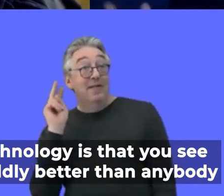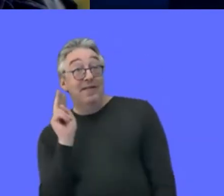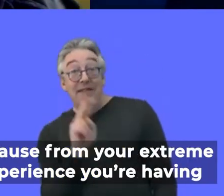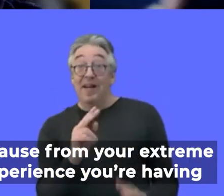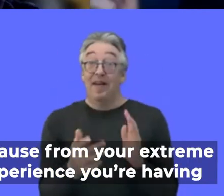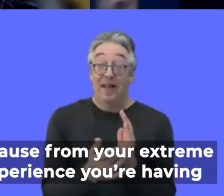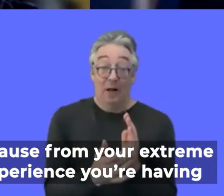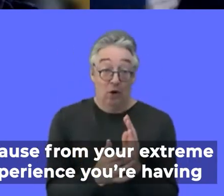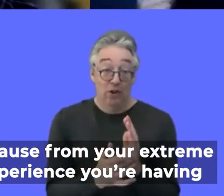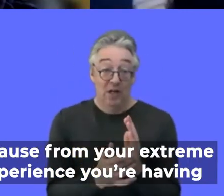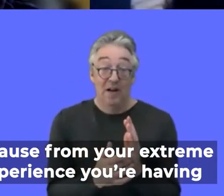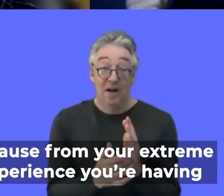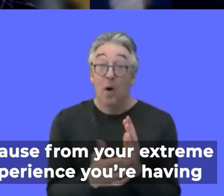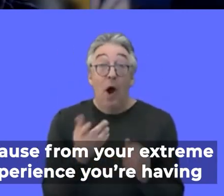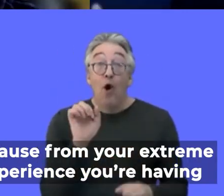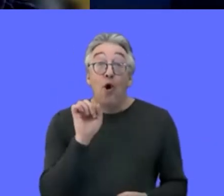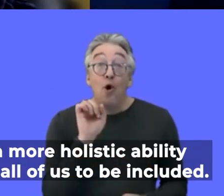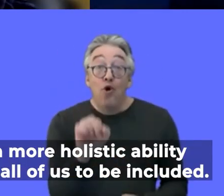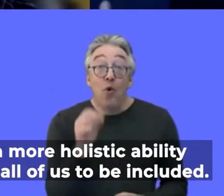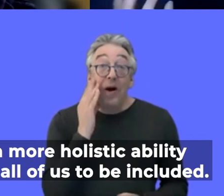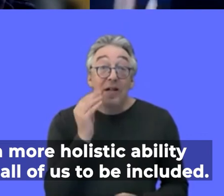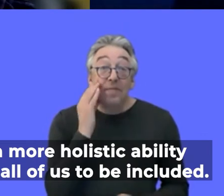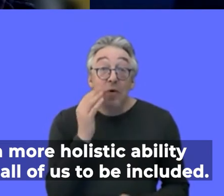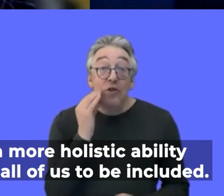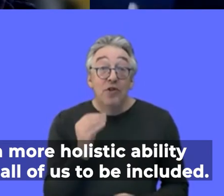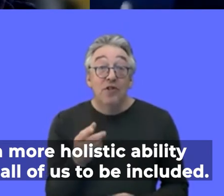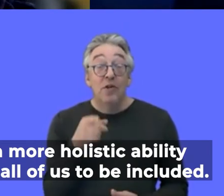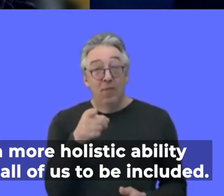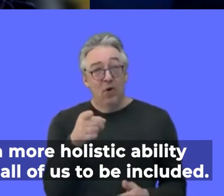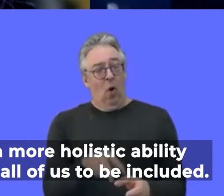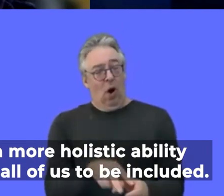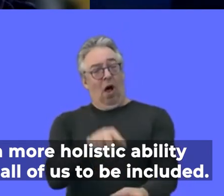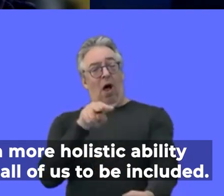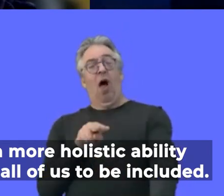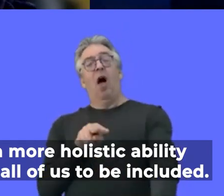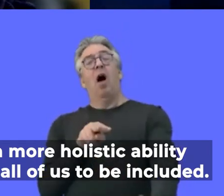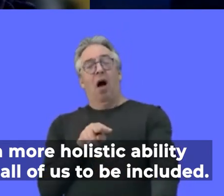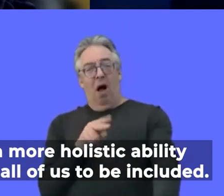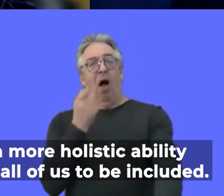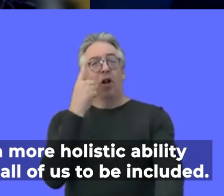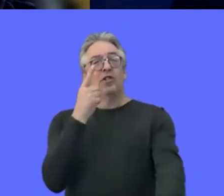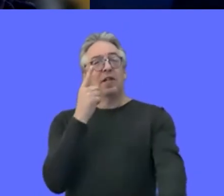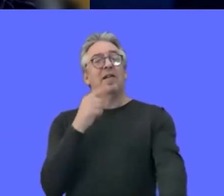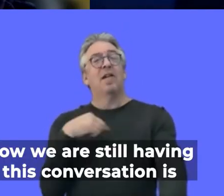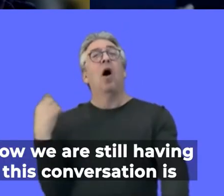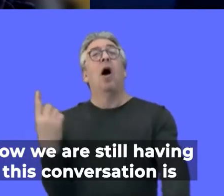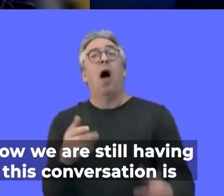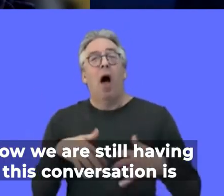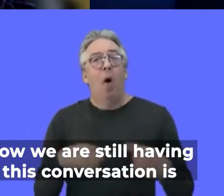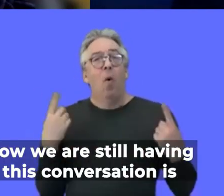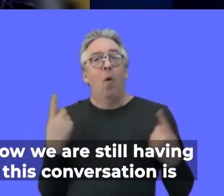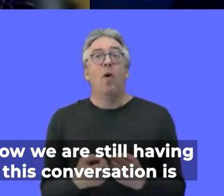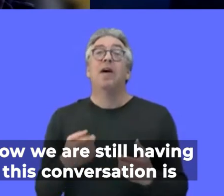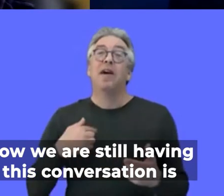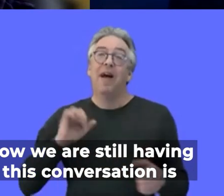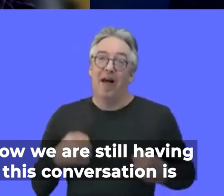anybody, because from your extreme experience, you're having a more holistic ability for all of us to be included. And how we are